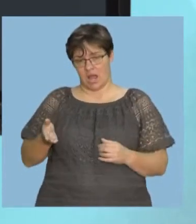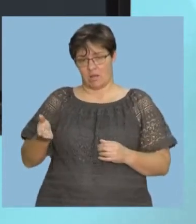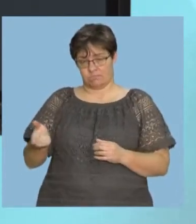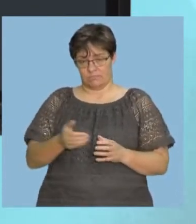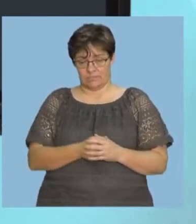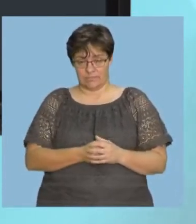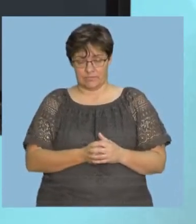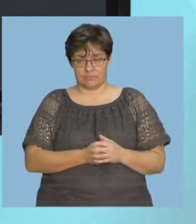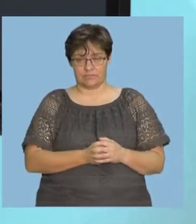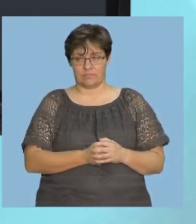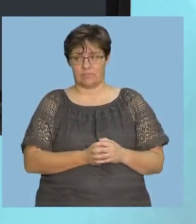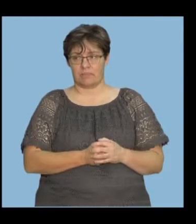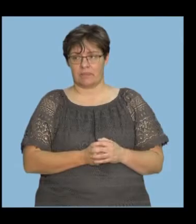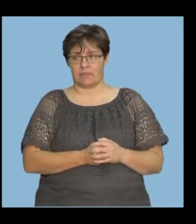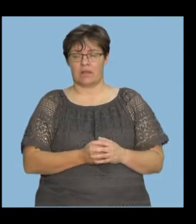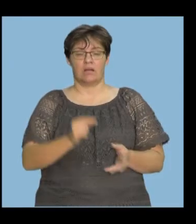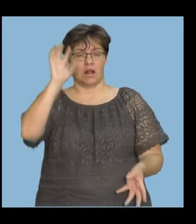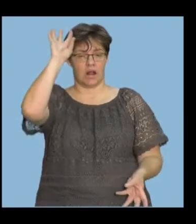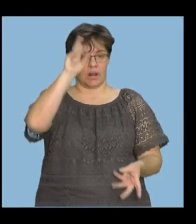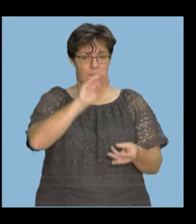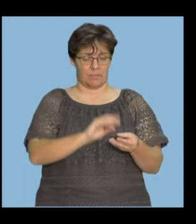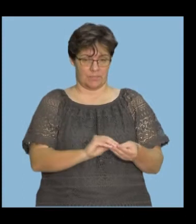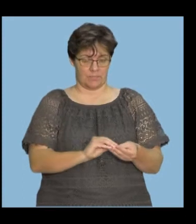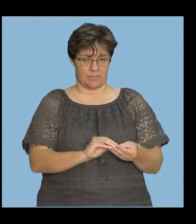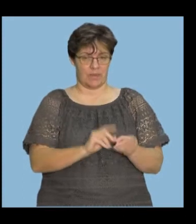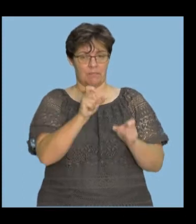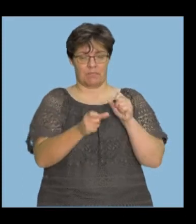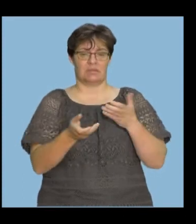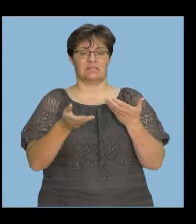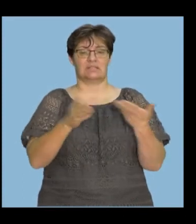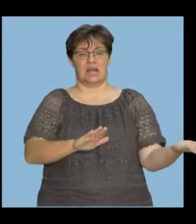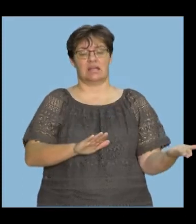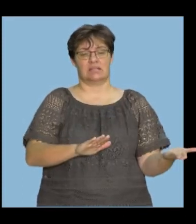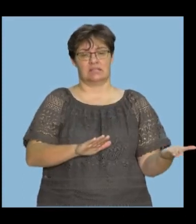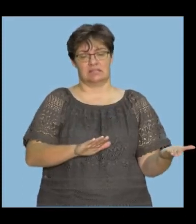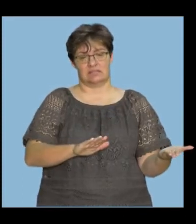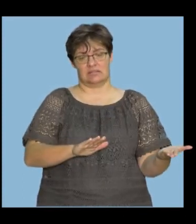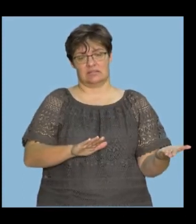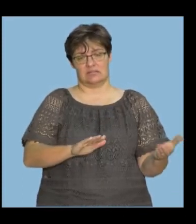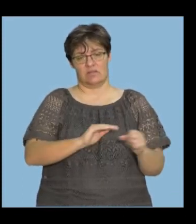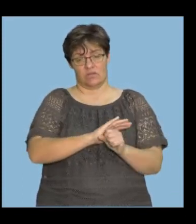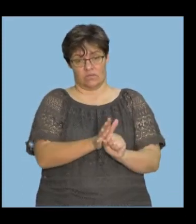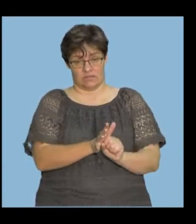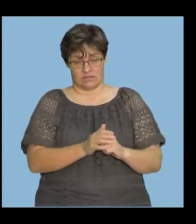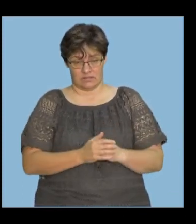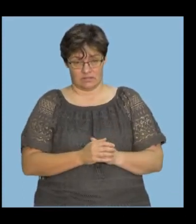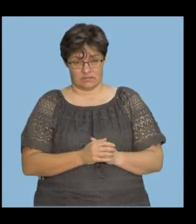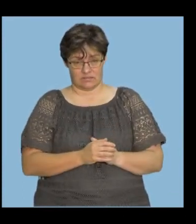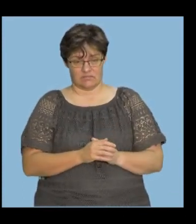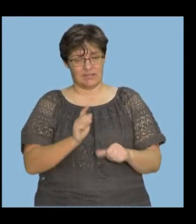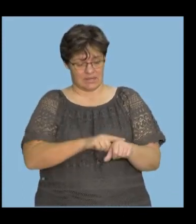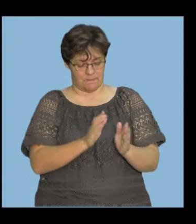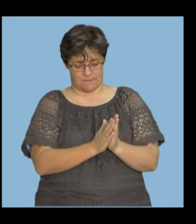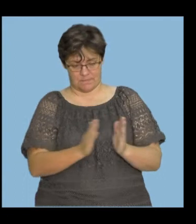that. And this is the total people died from the COVID-19 for that